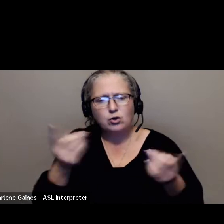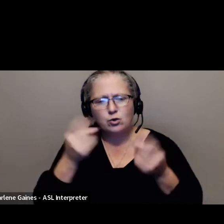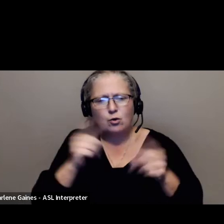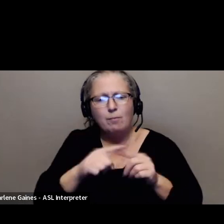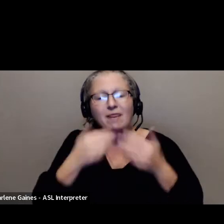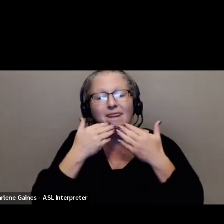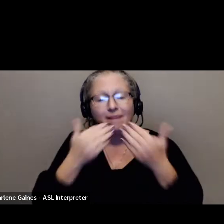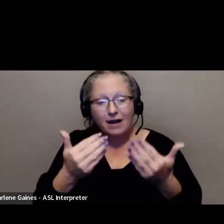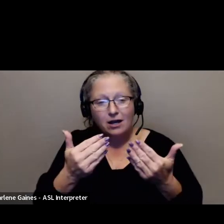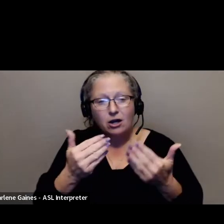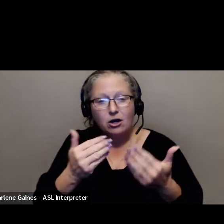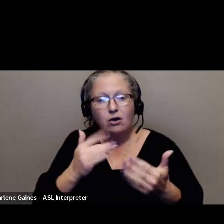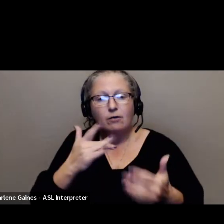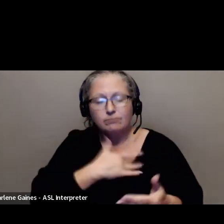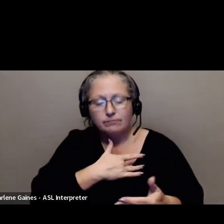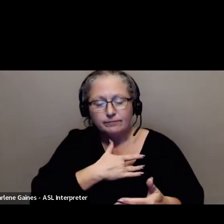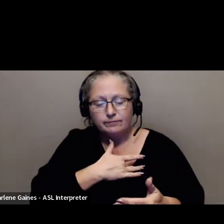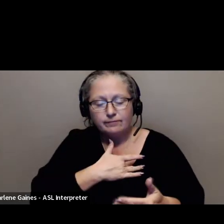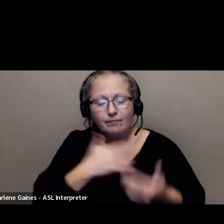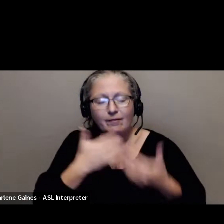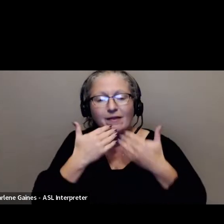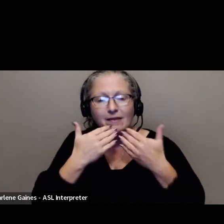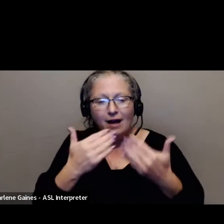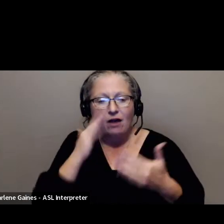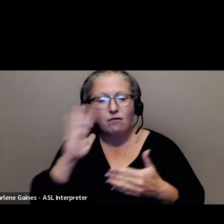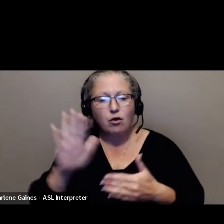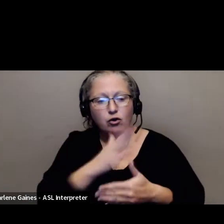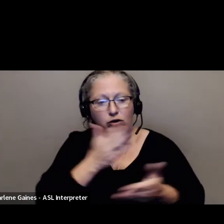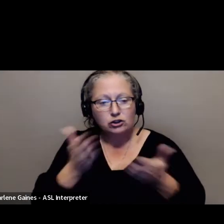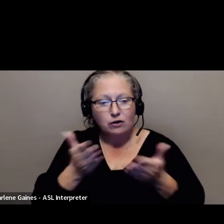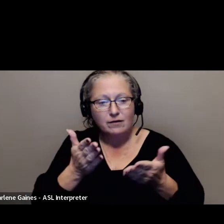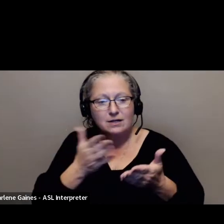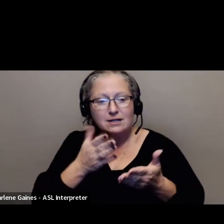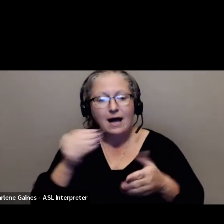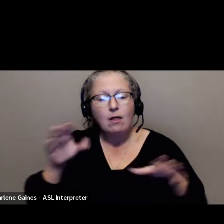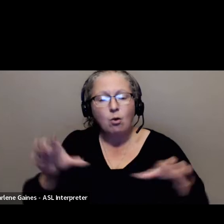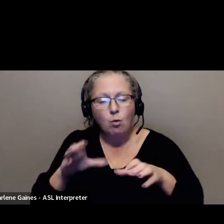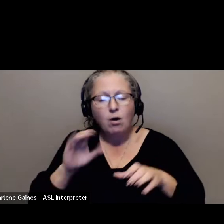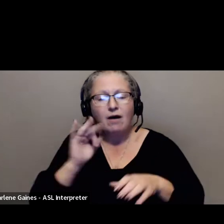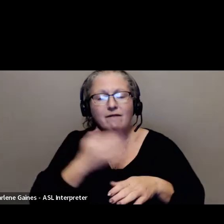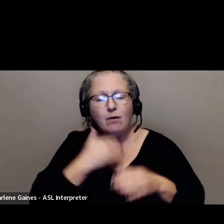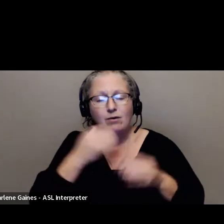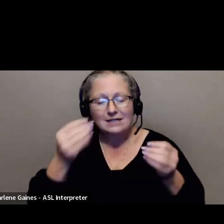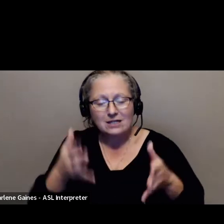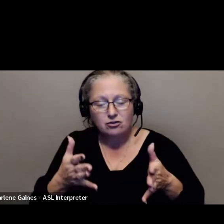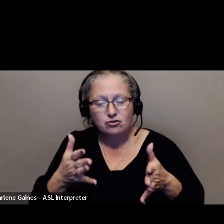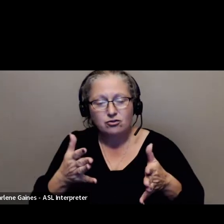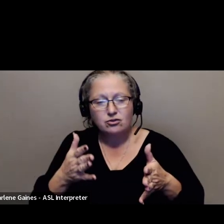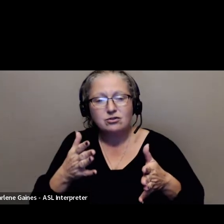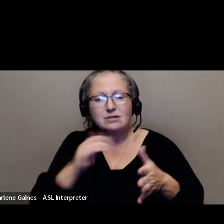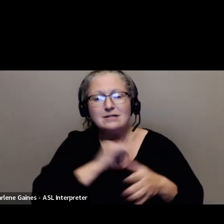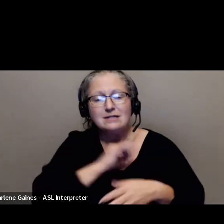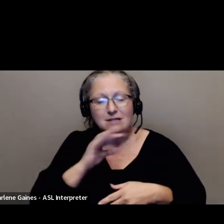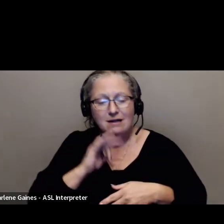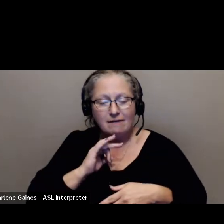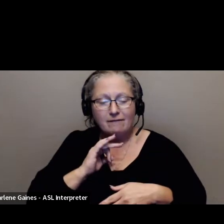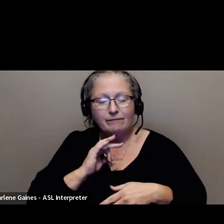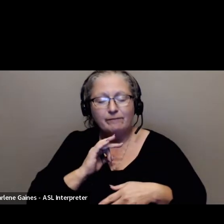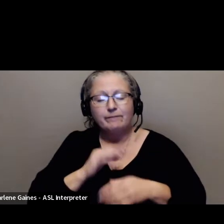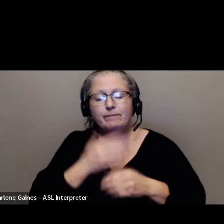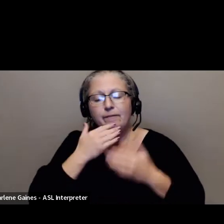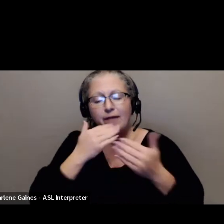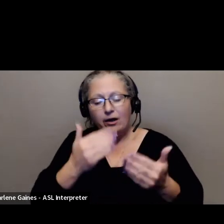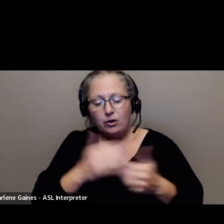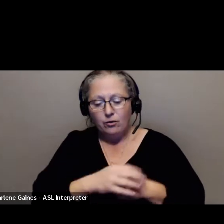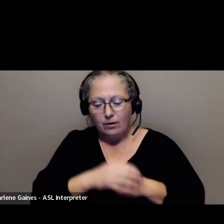you from the bottom of my heart for your service and the work of our teachers, our faculty, and our staff. Thank